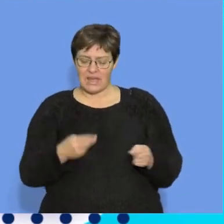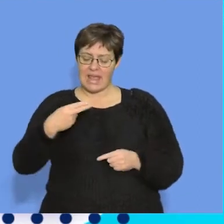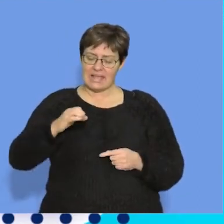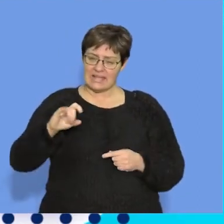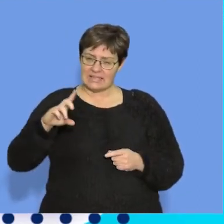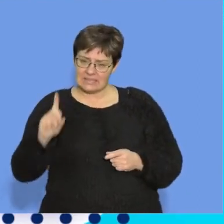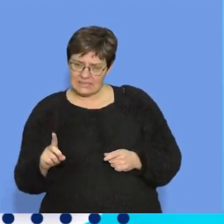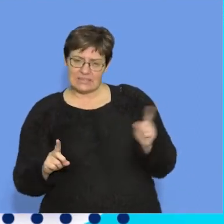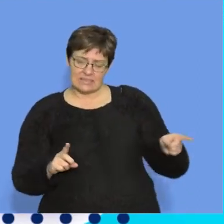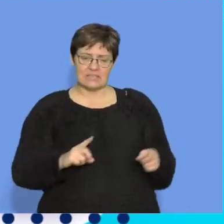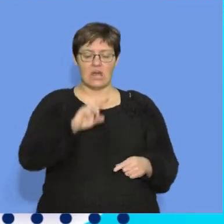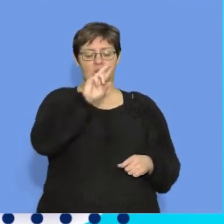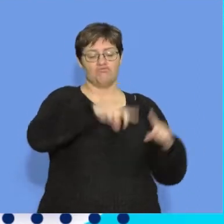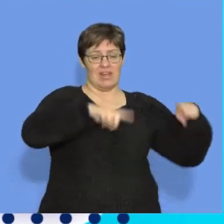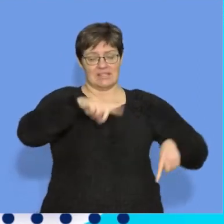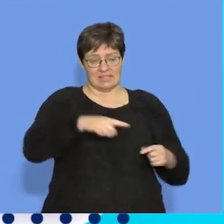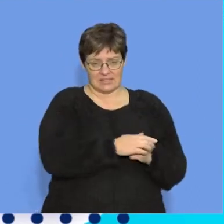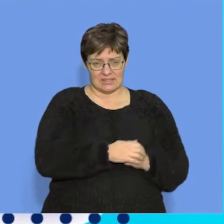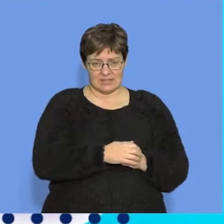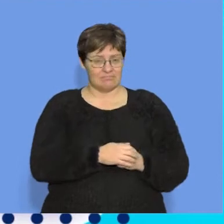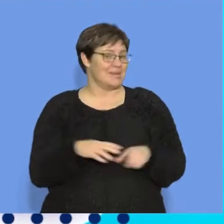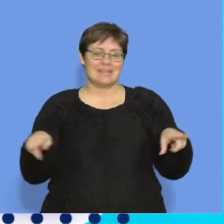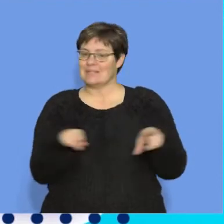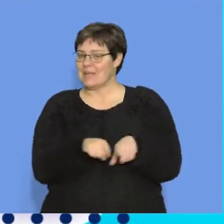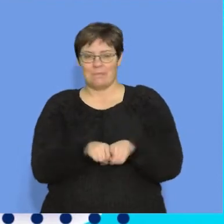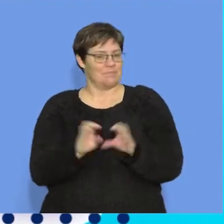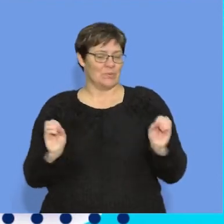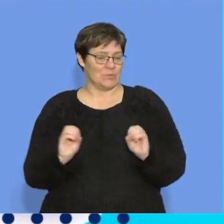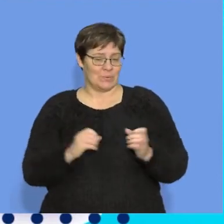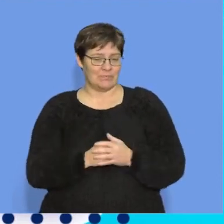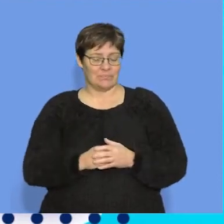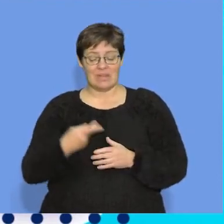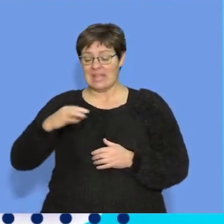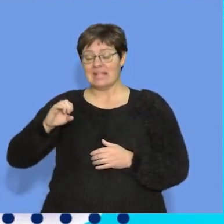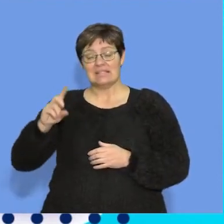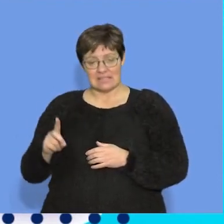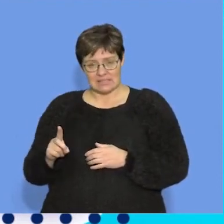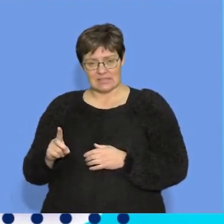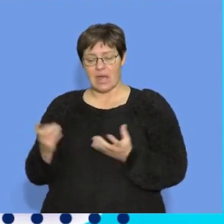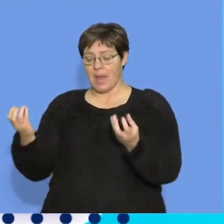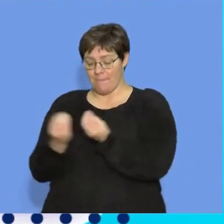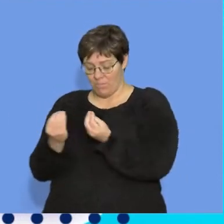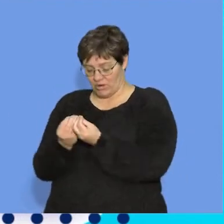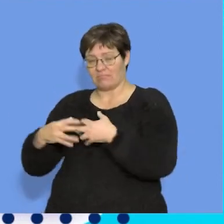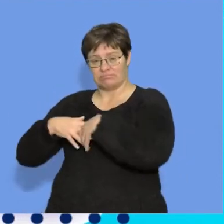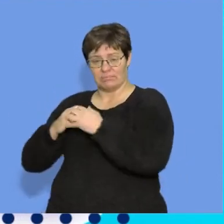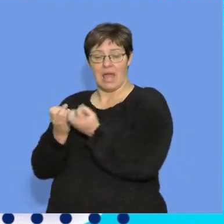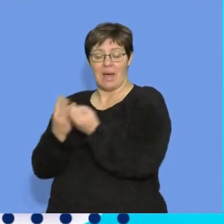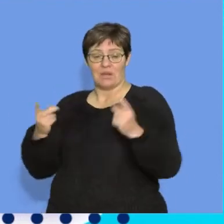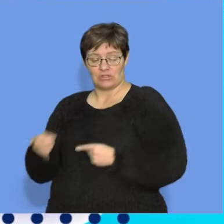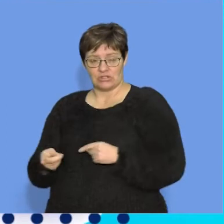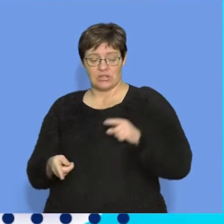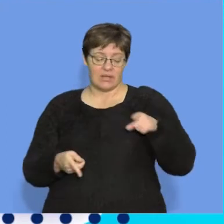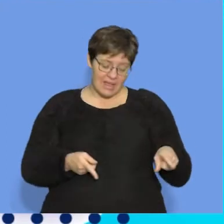yield and rate. Rate and yield are not the same. Yield is the amount of product. Rate is